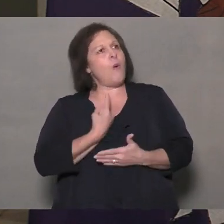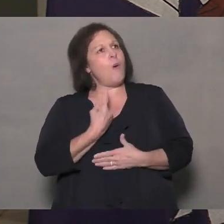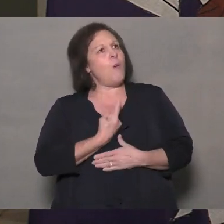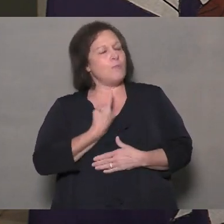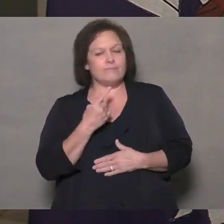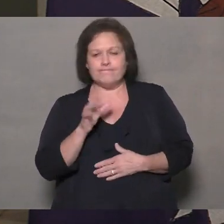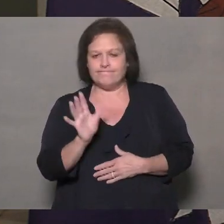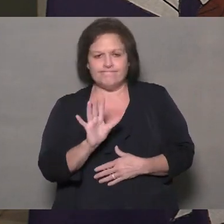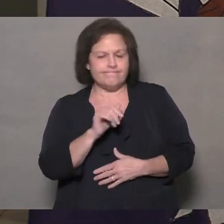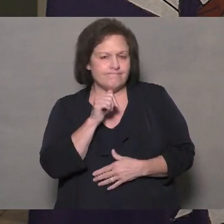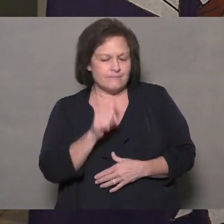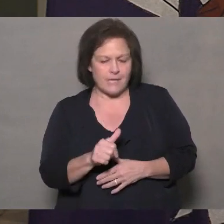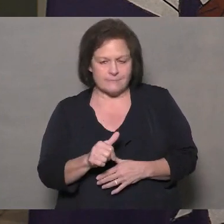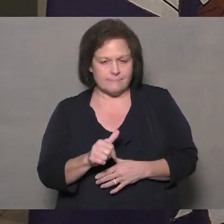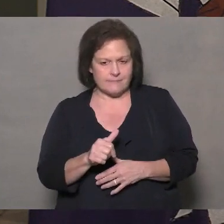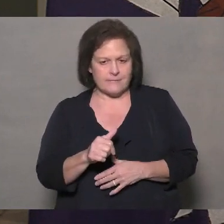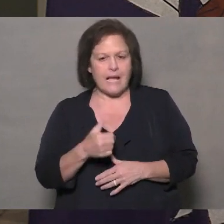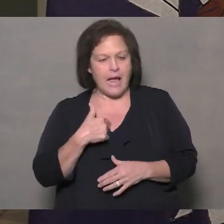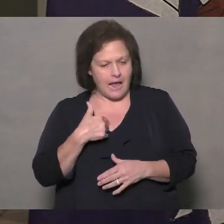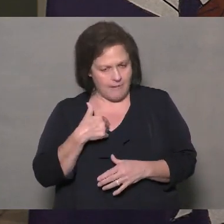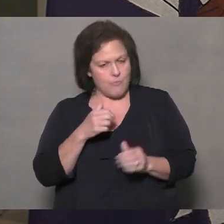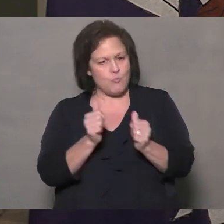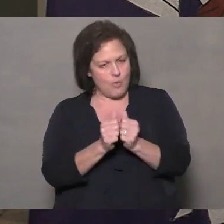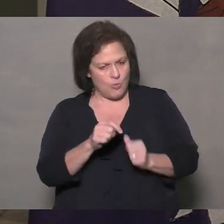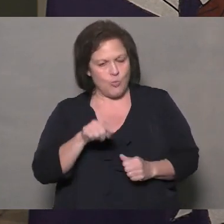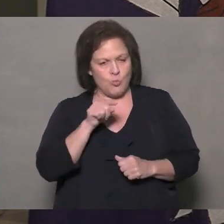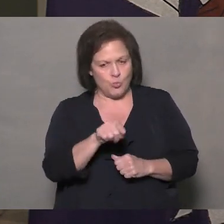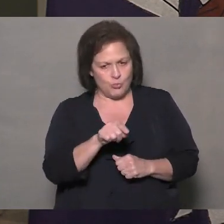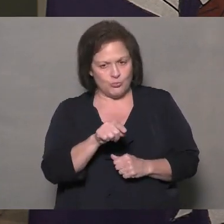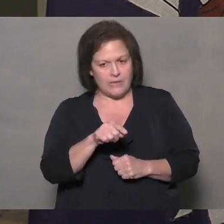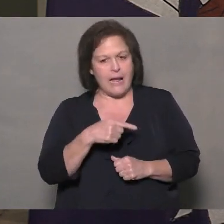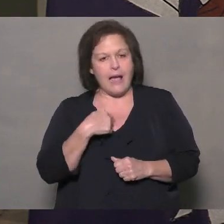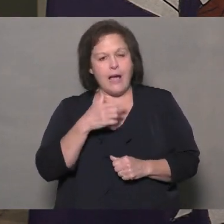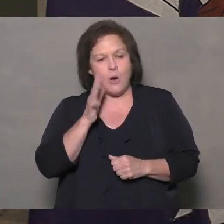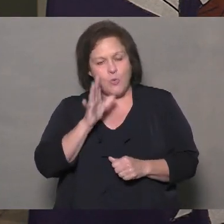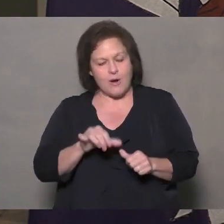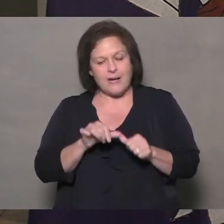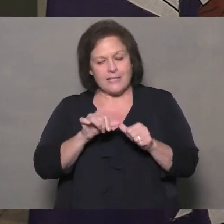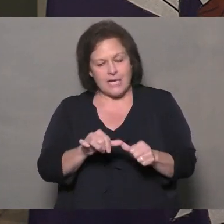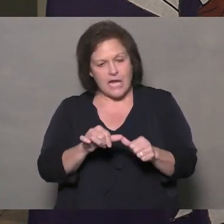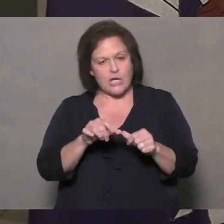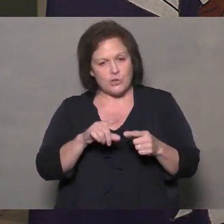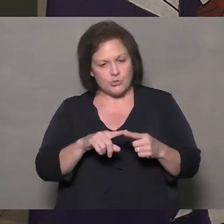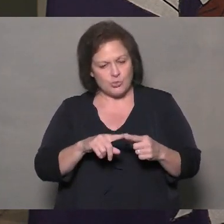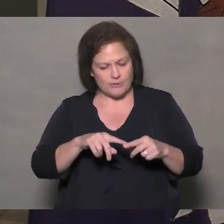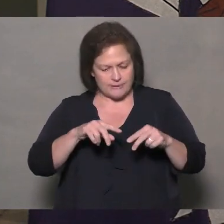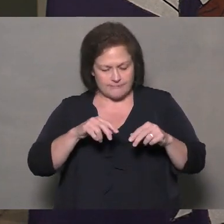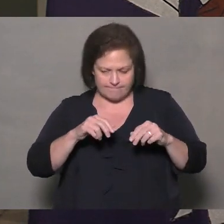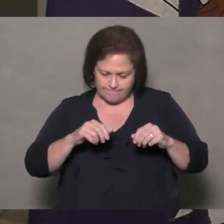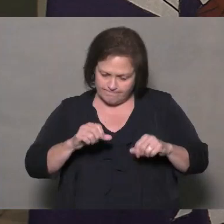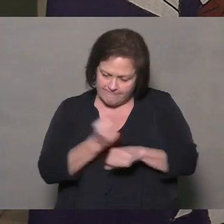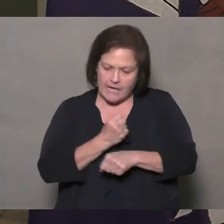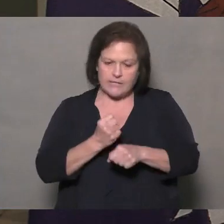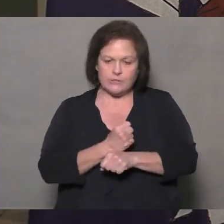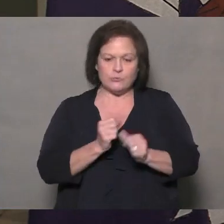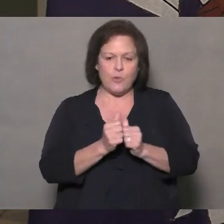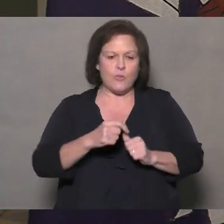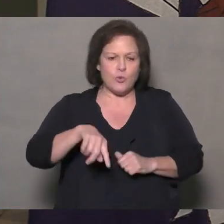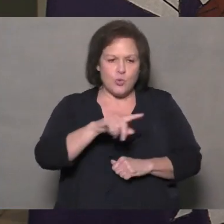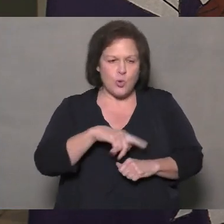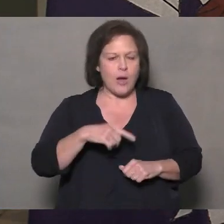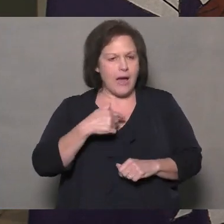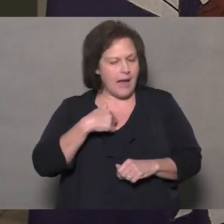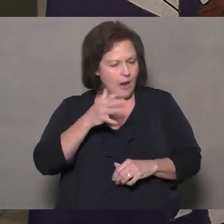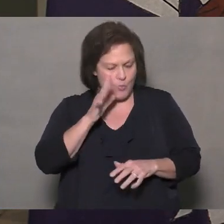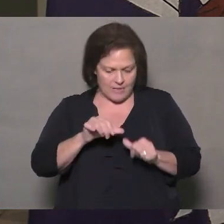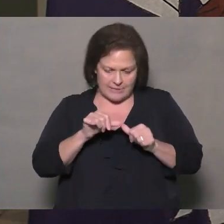not. I'm with you. And I will continue to stand with you and fight for you every